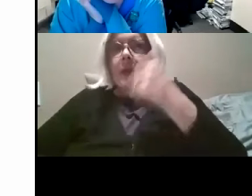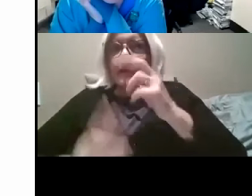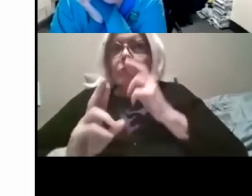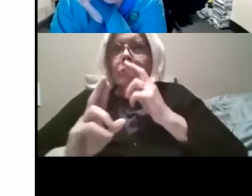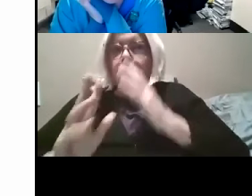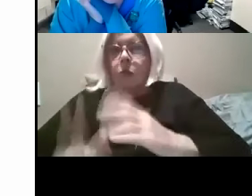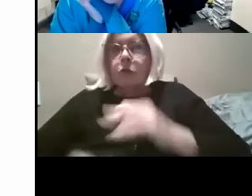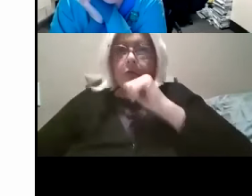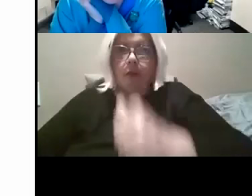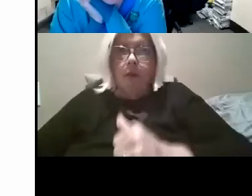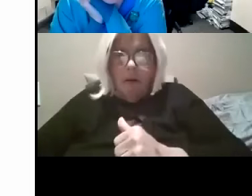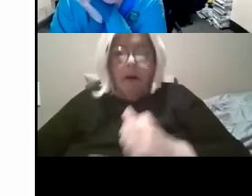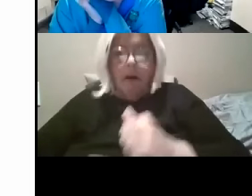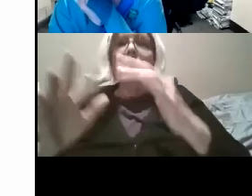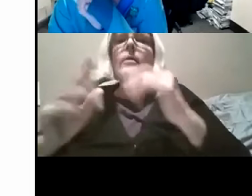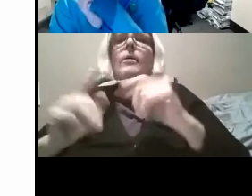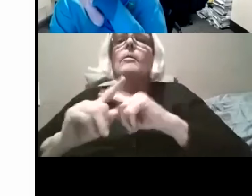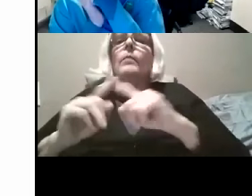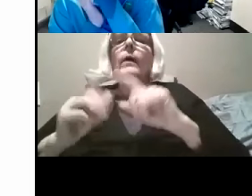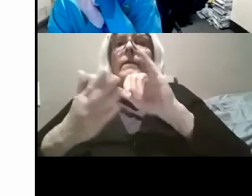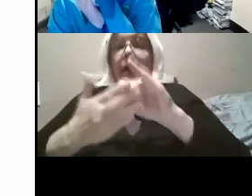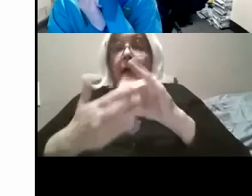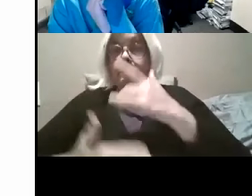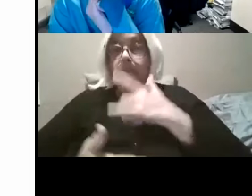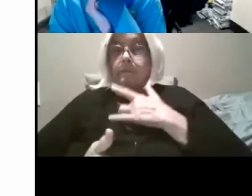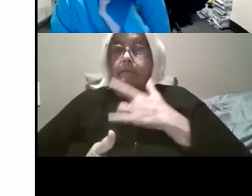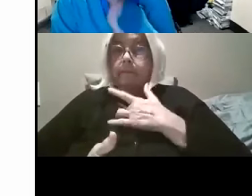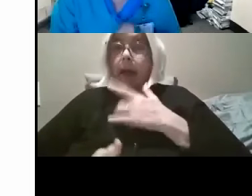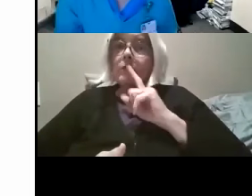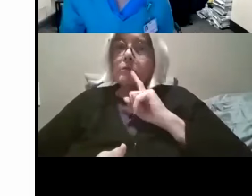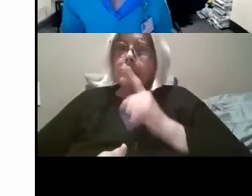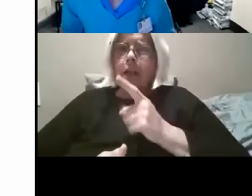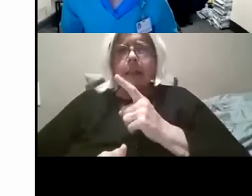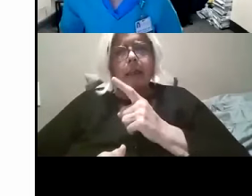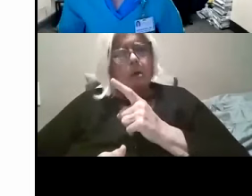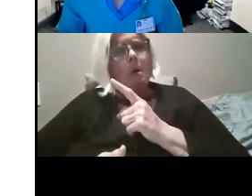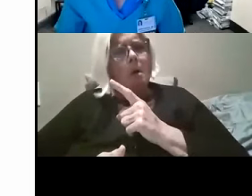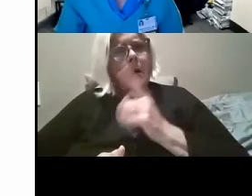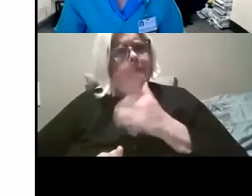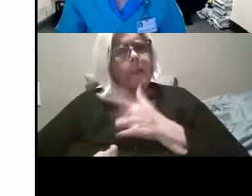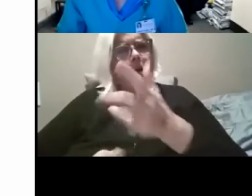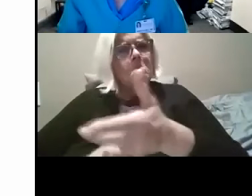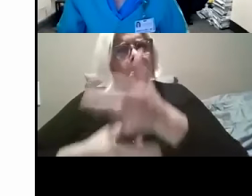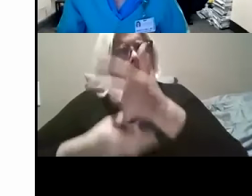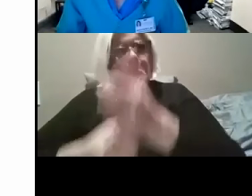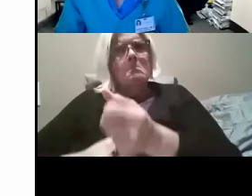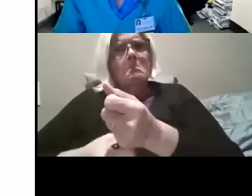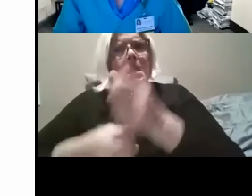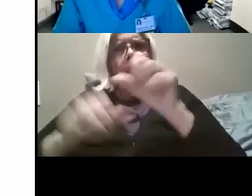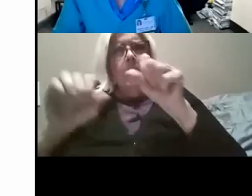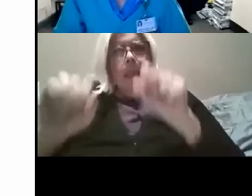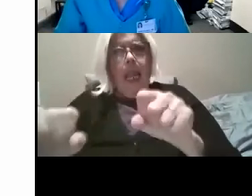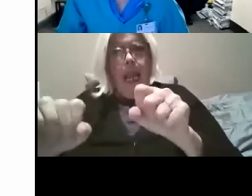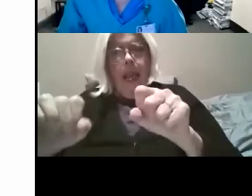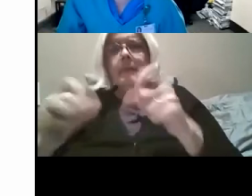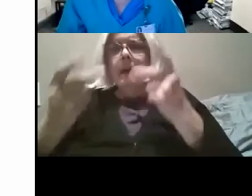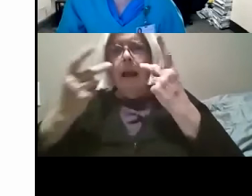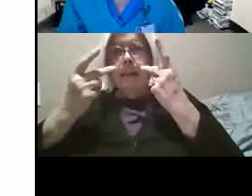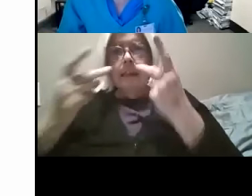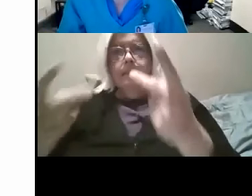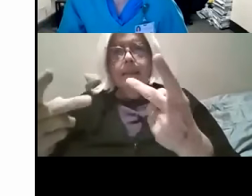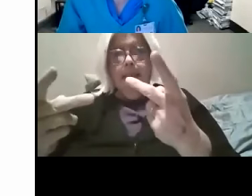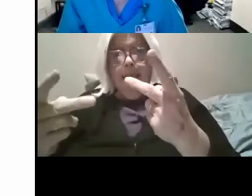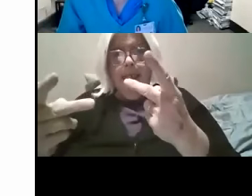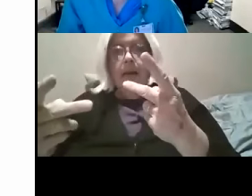this felt really reassuring to me when I looked at this and felt like, wow, I can really tell my patients that we are